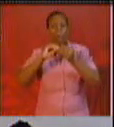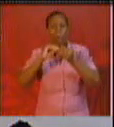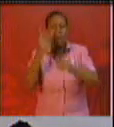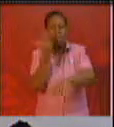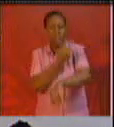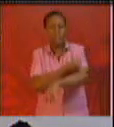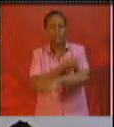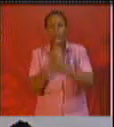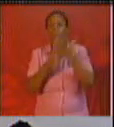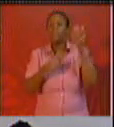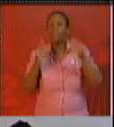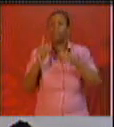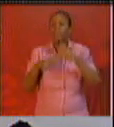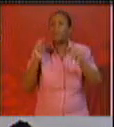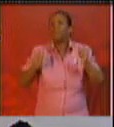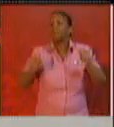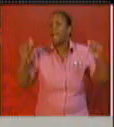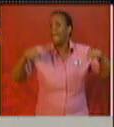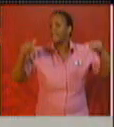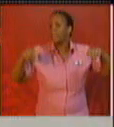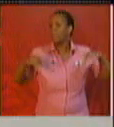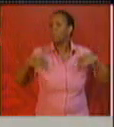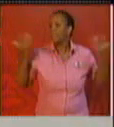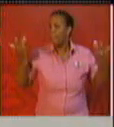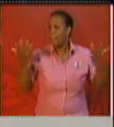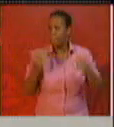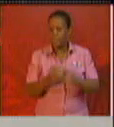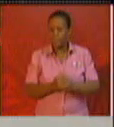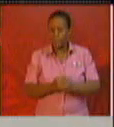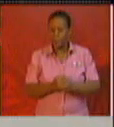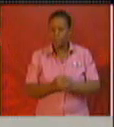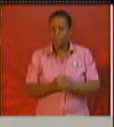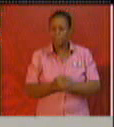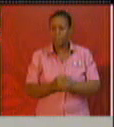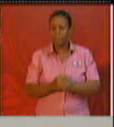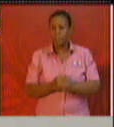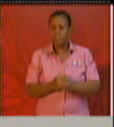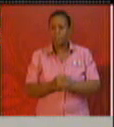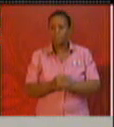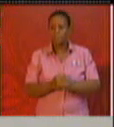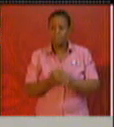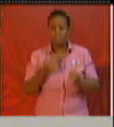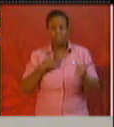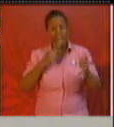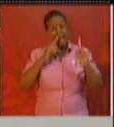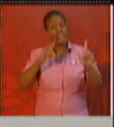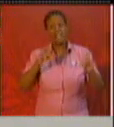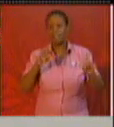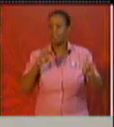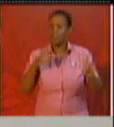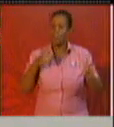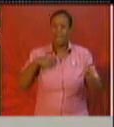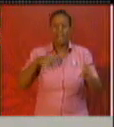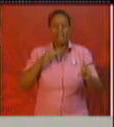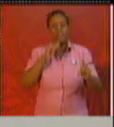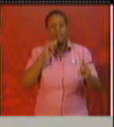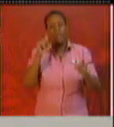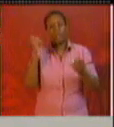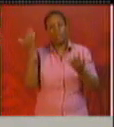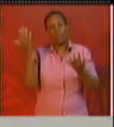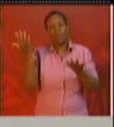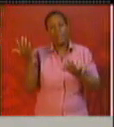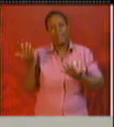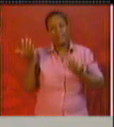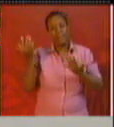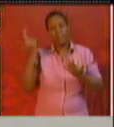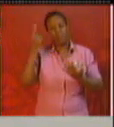Okay, there has been no delay in any of the process leading up to the acquisition of the vaccines. So that part of the